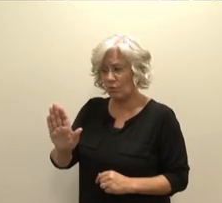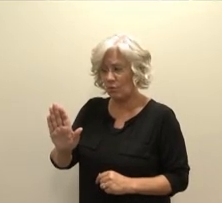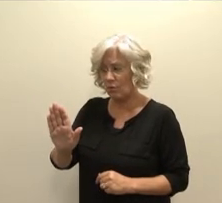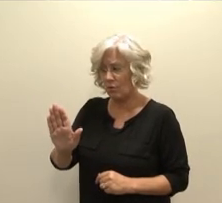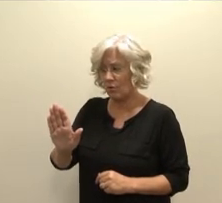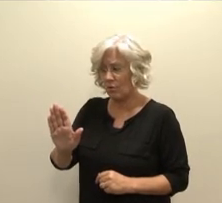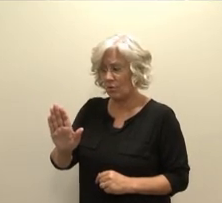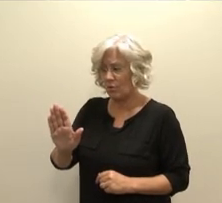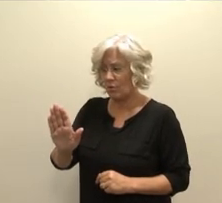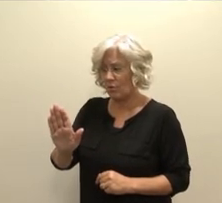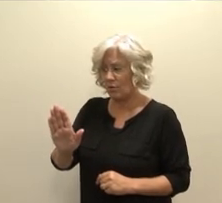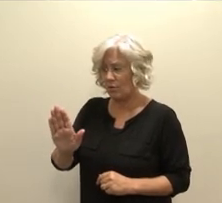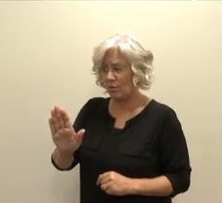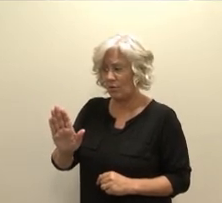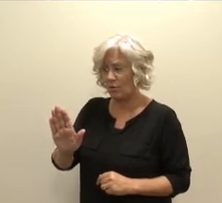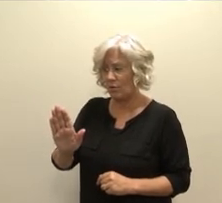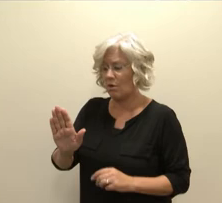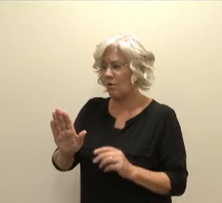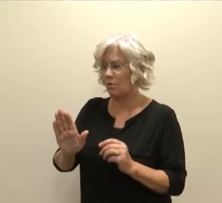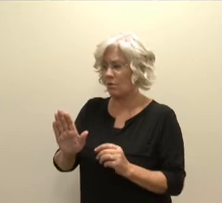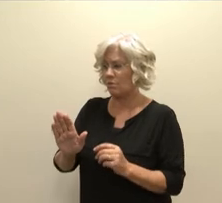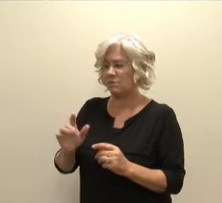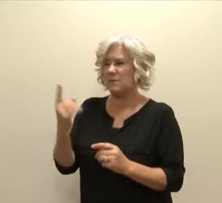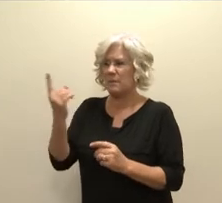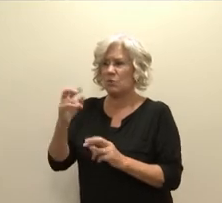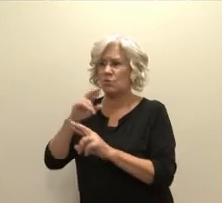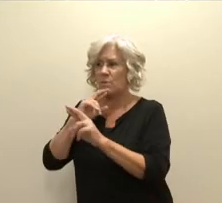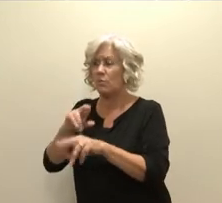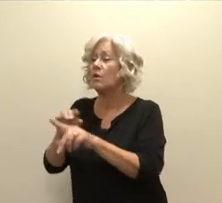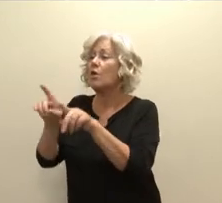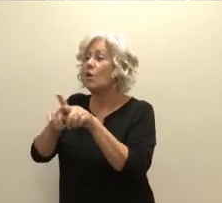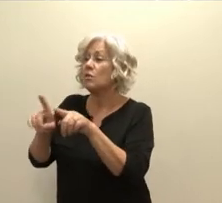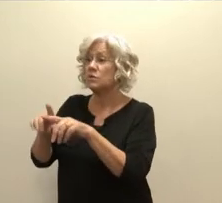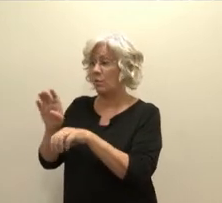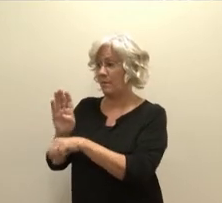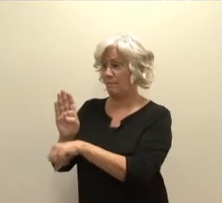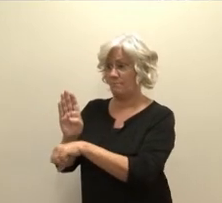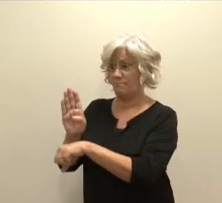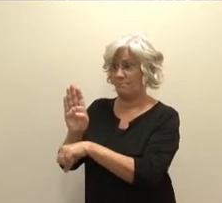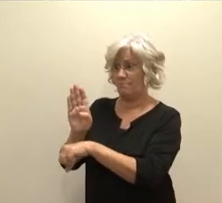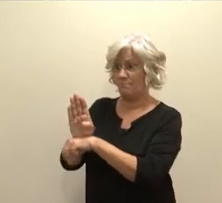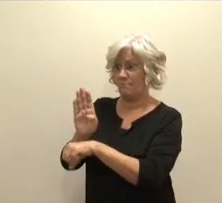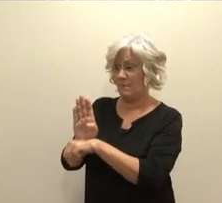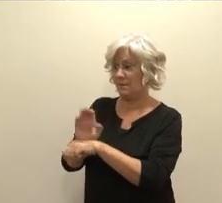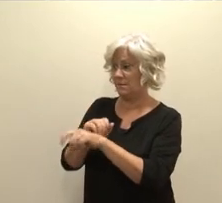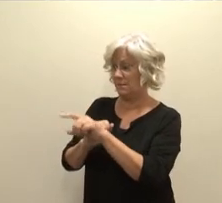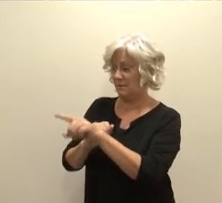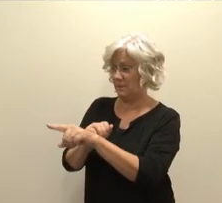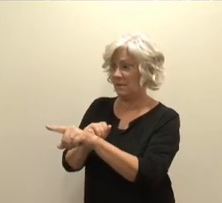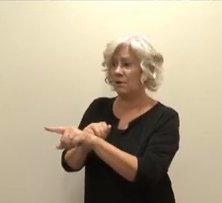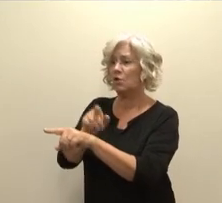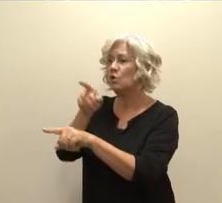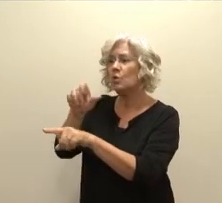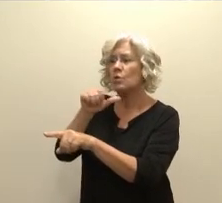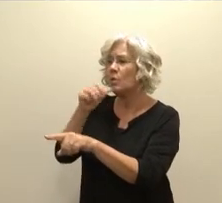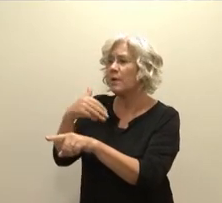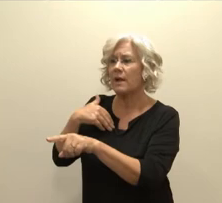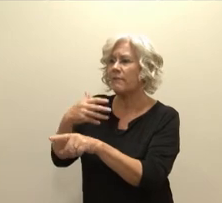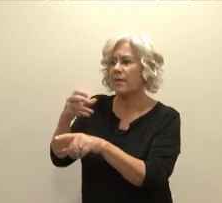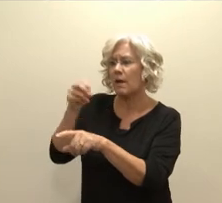residing superintendent, I also want to acknowledge in Belton, it's a very different district, so you haven't had the opportunity